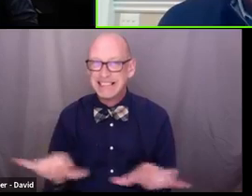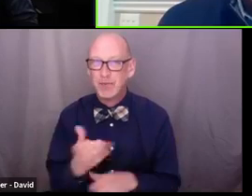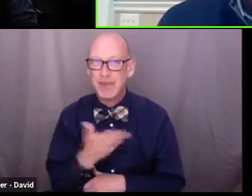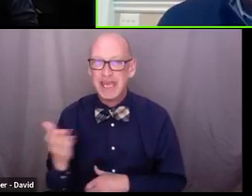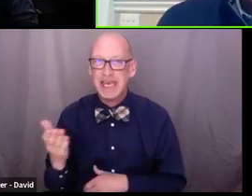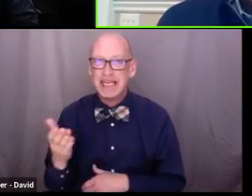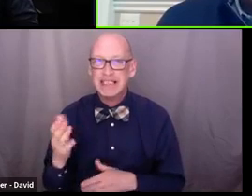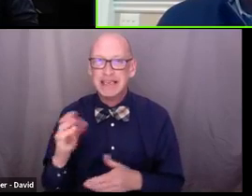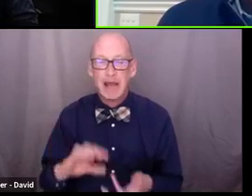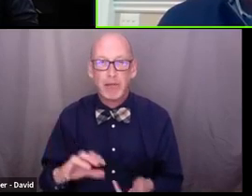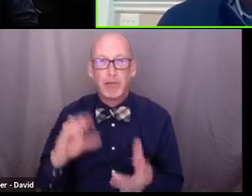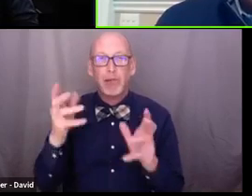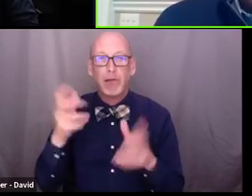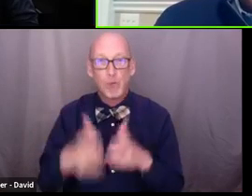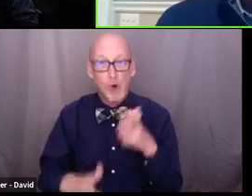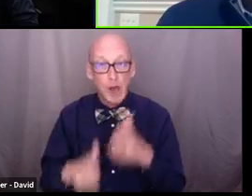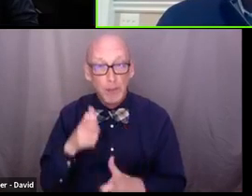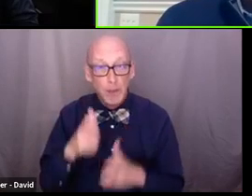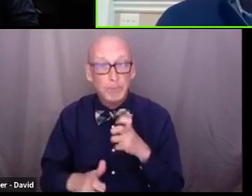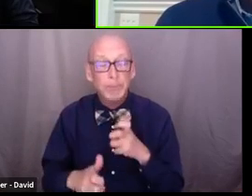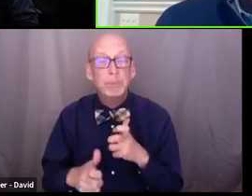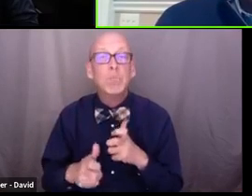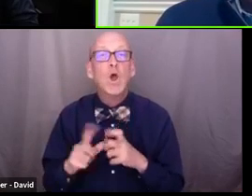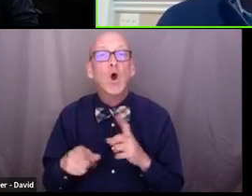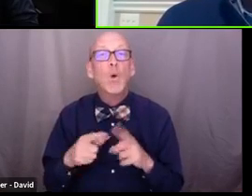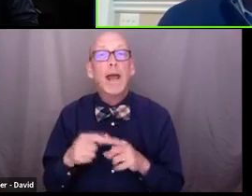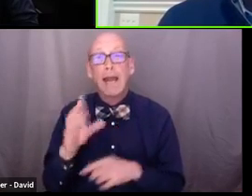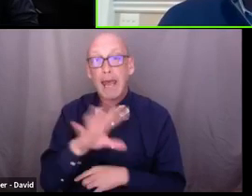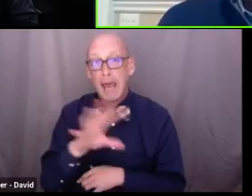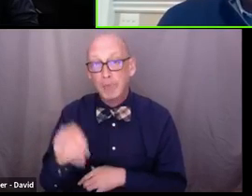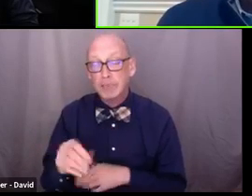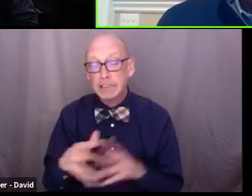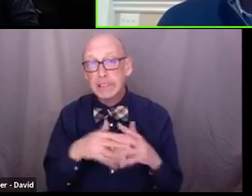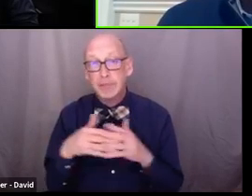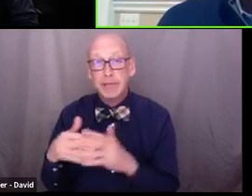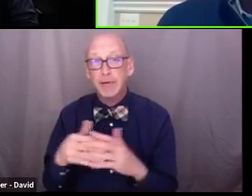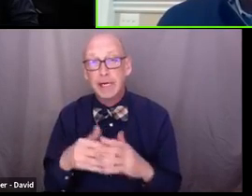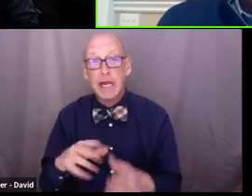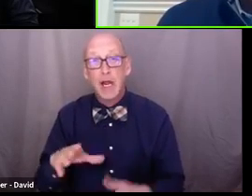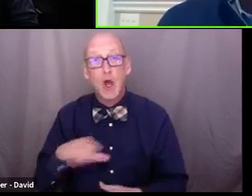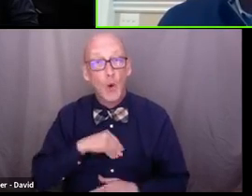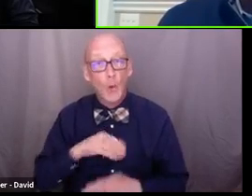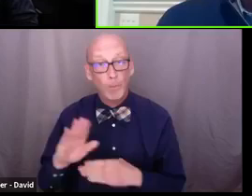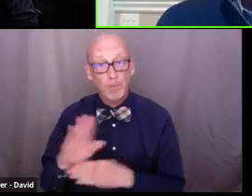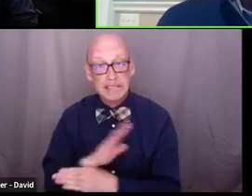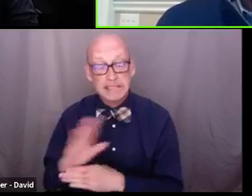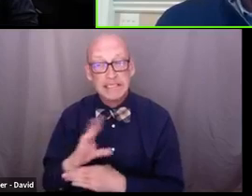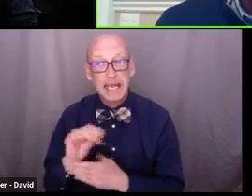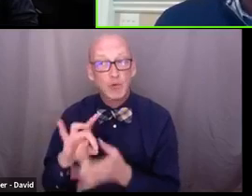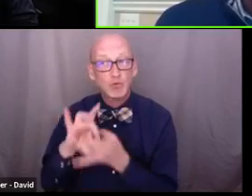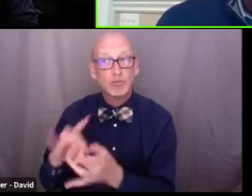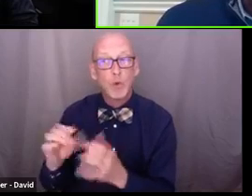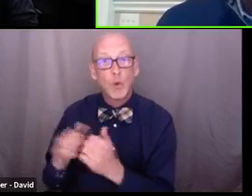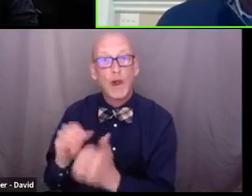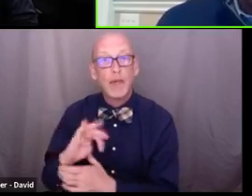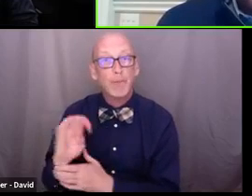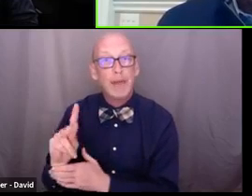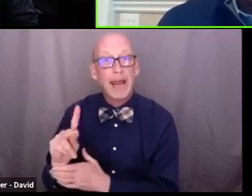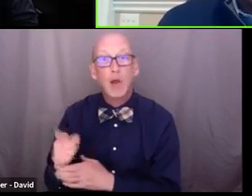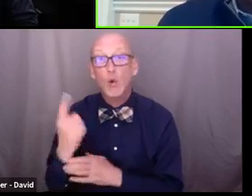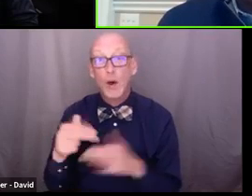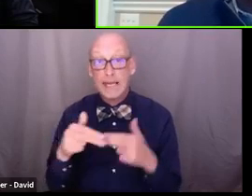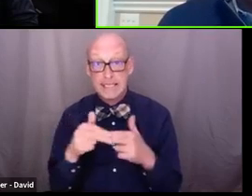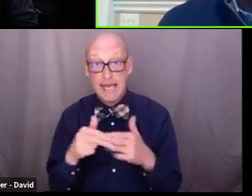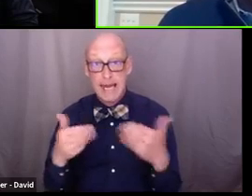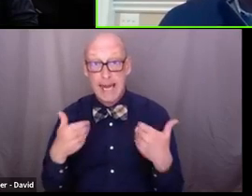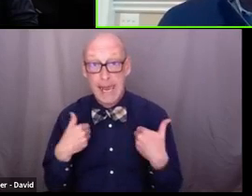problem that we're in today when it comes to African-American owned businesses and their relationship with banks. So one of the slides that I have in here, it